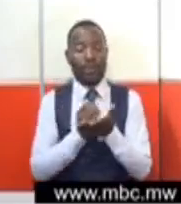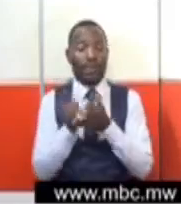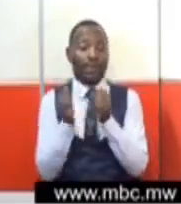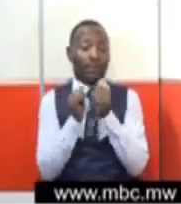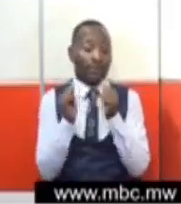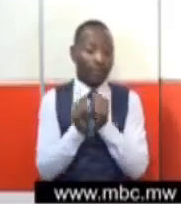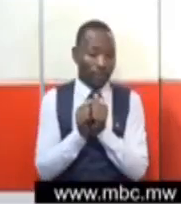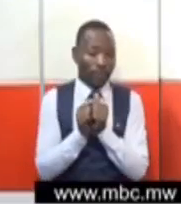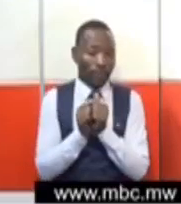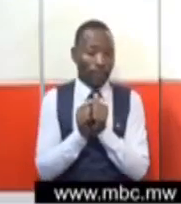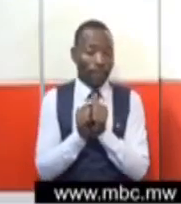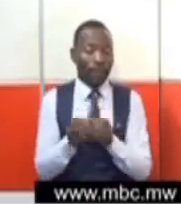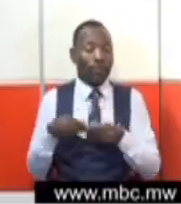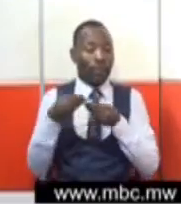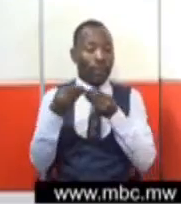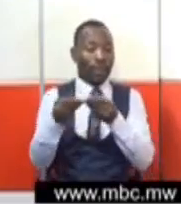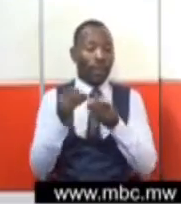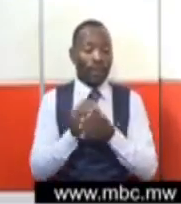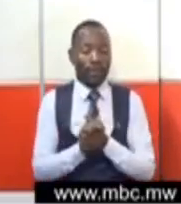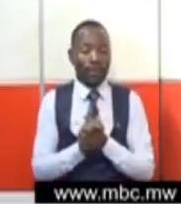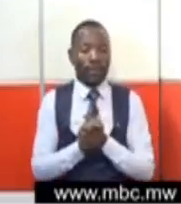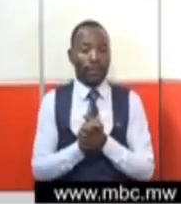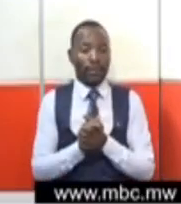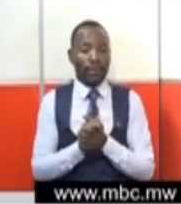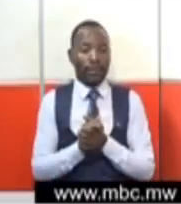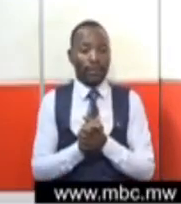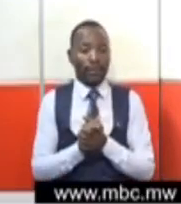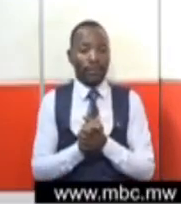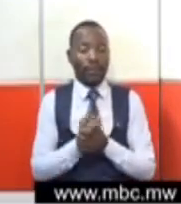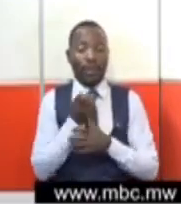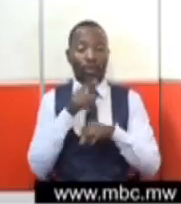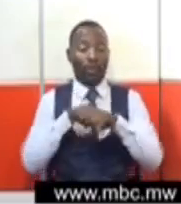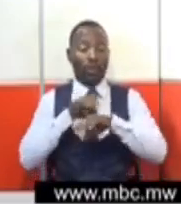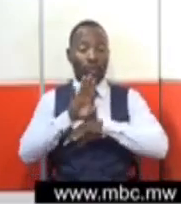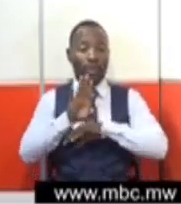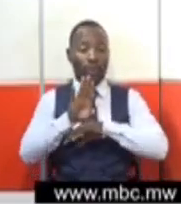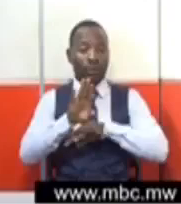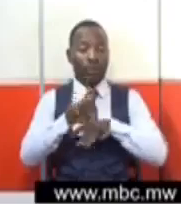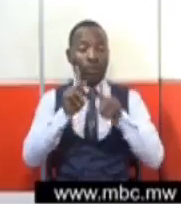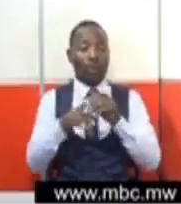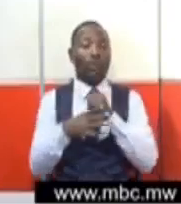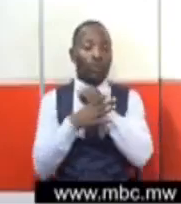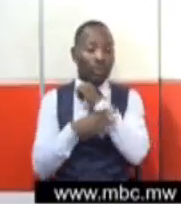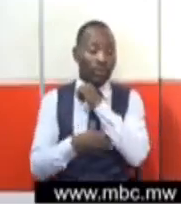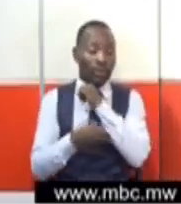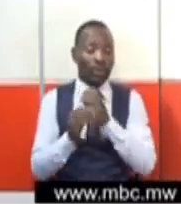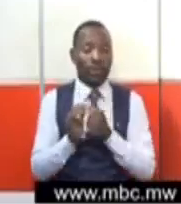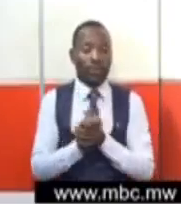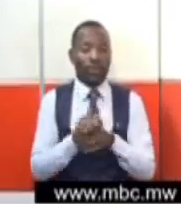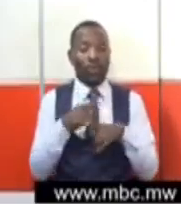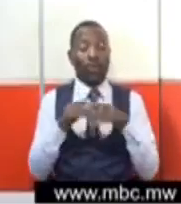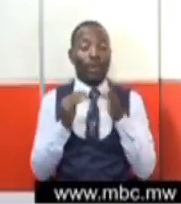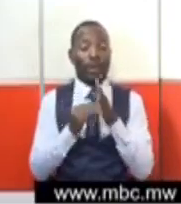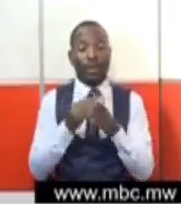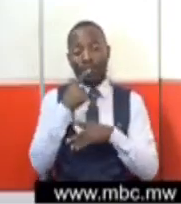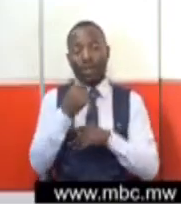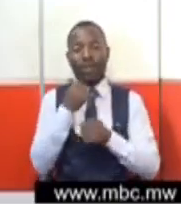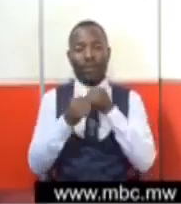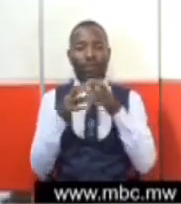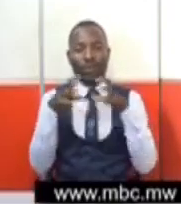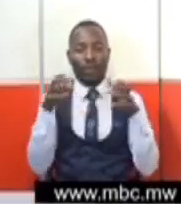nets not only provide an immediate response mechanism for poor and vulnerable, but it also